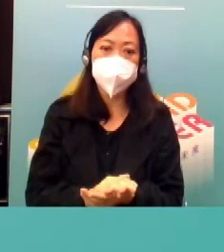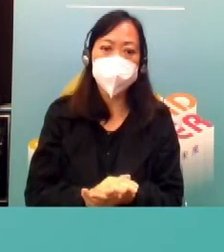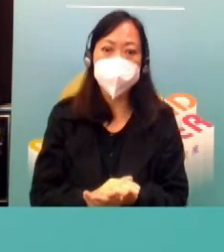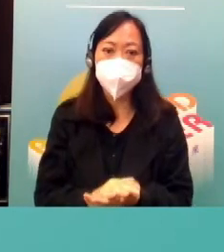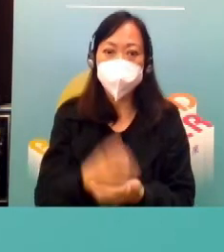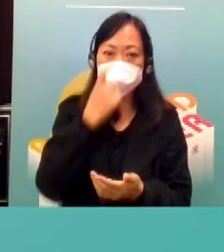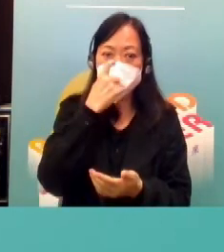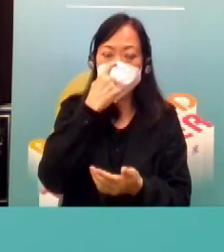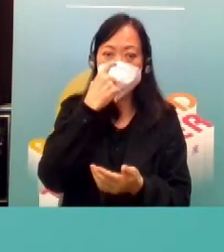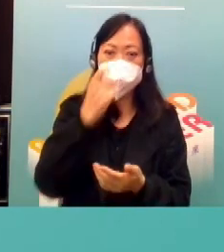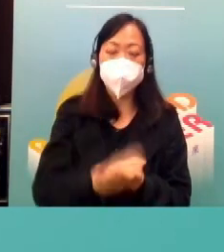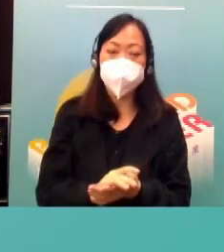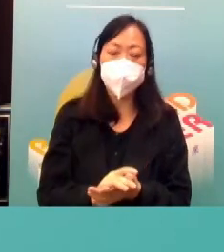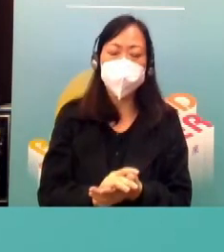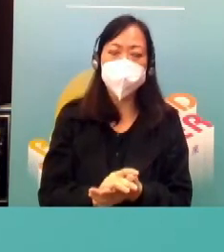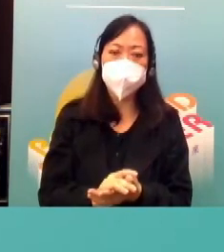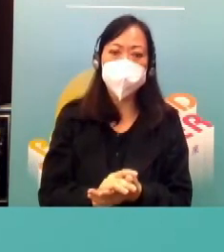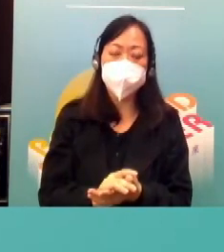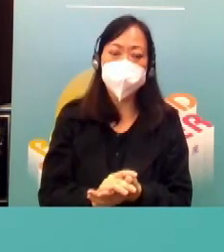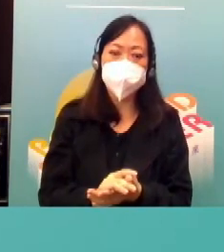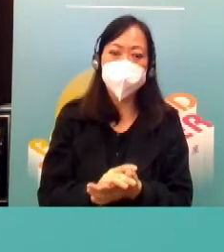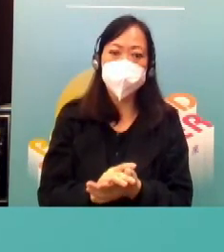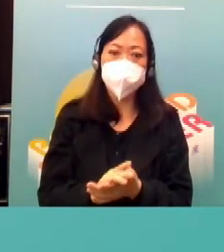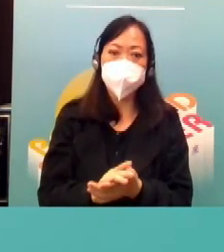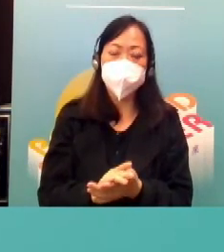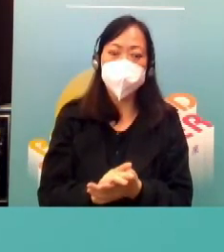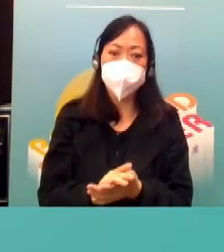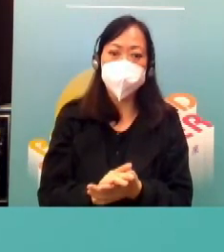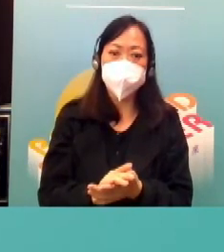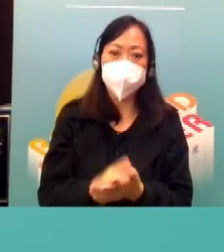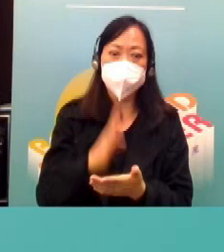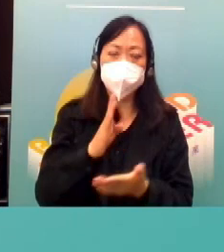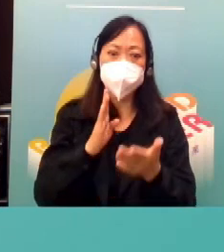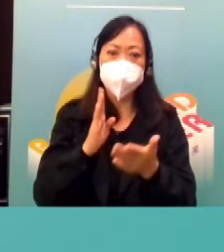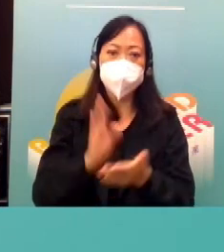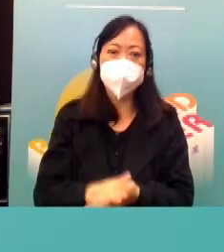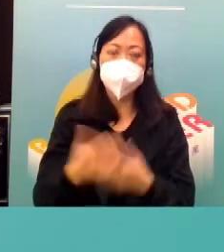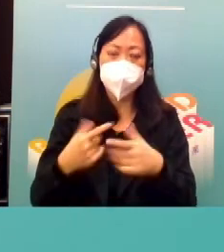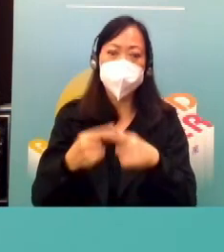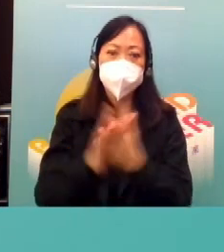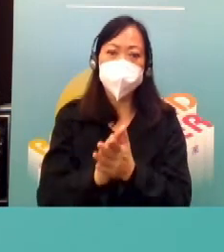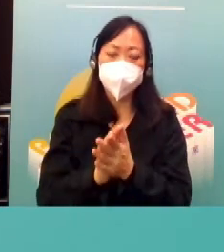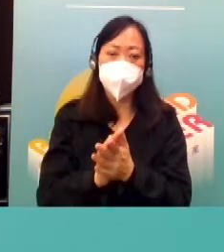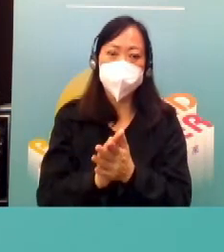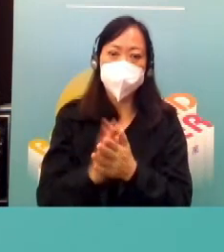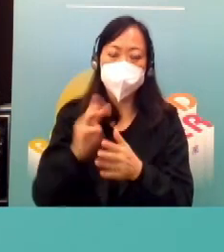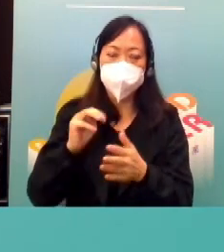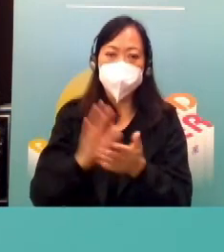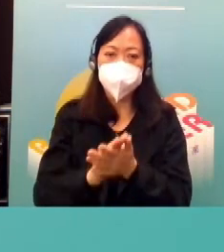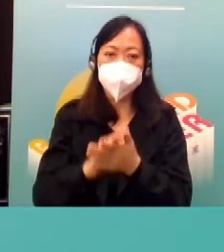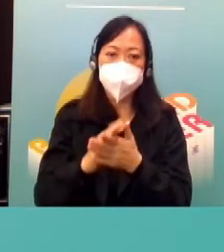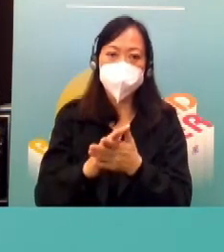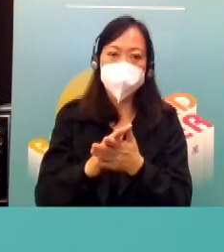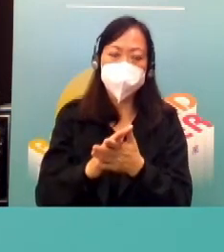as Jonathan Wong from UNESCO, Chief of Innovation, Technology and Innovation for Asia and